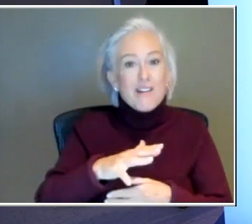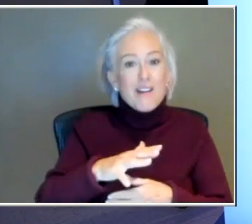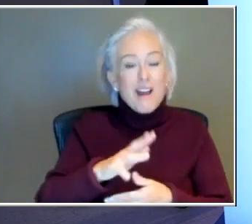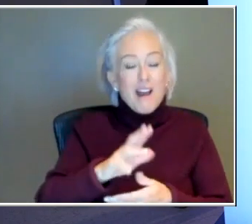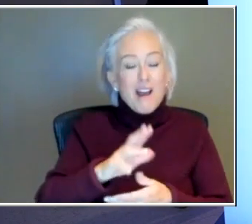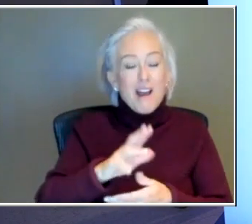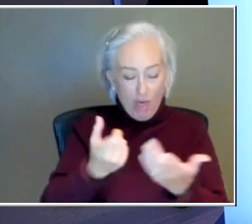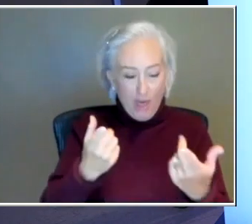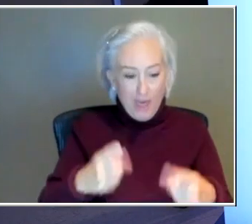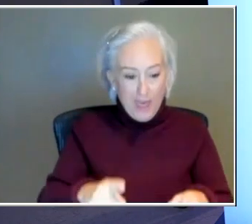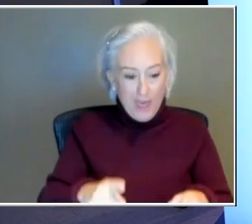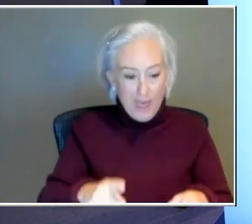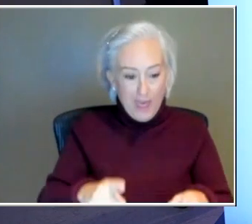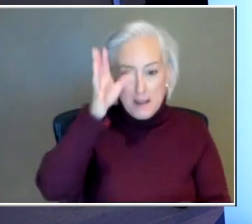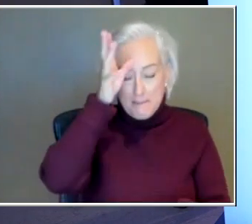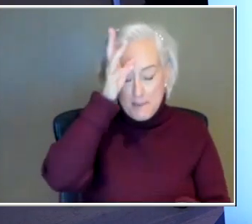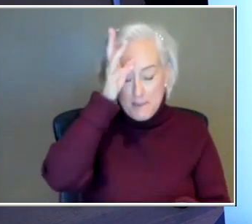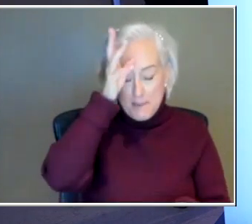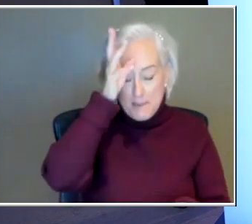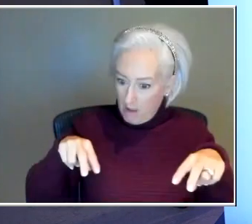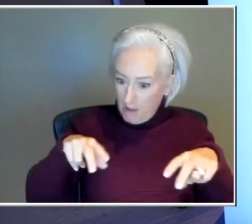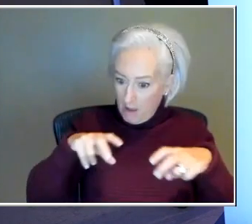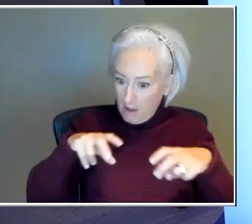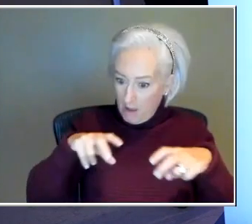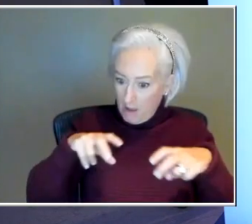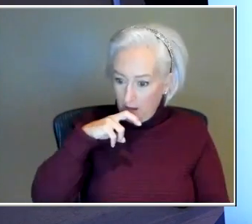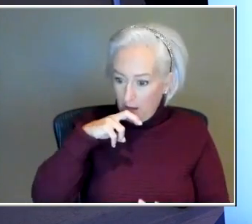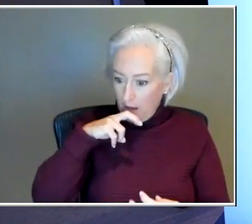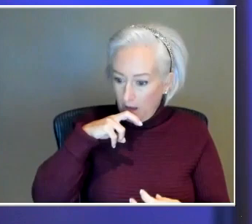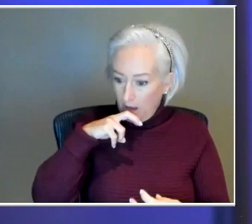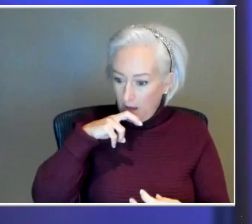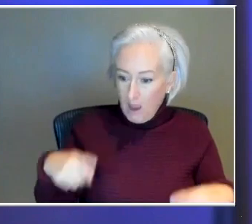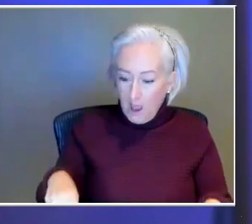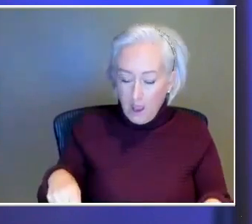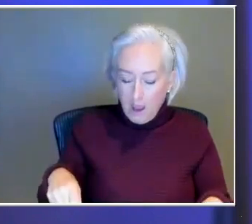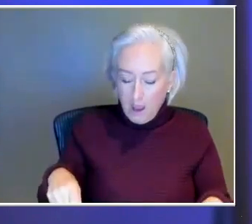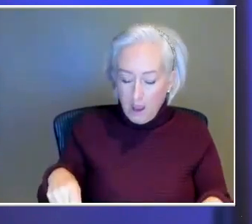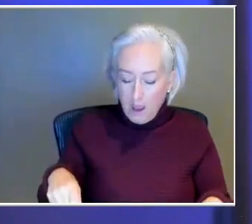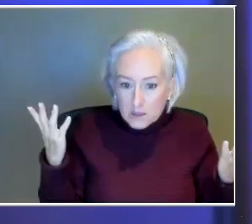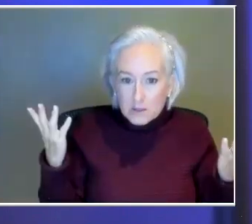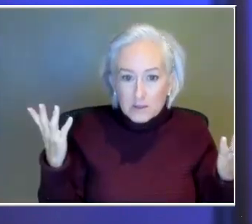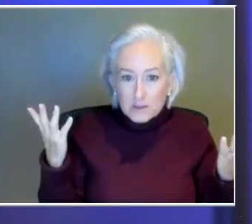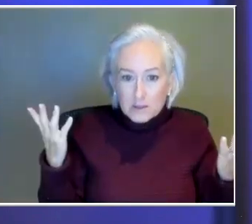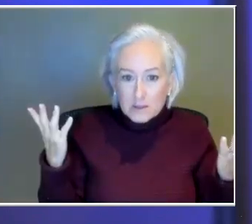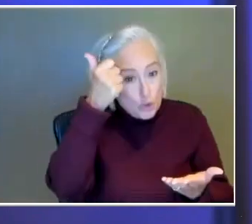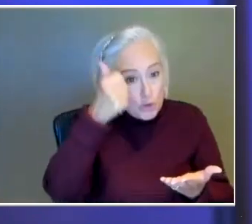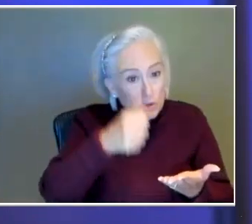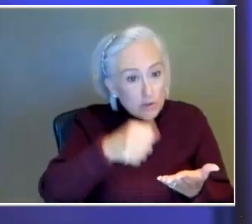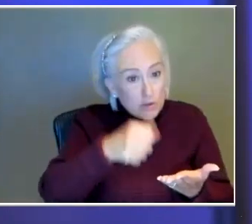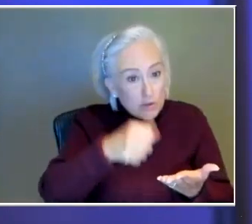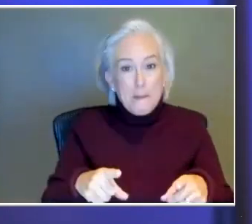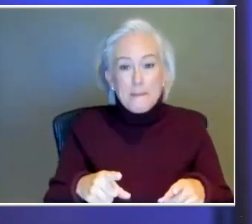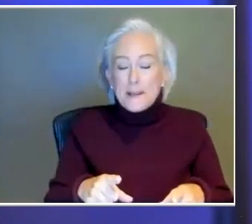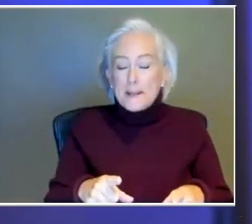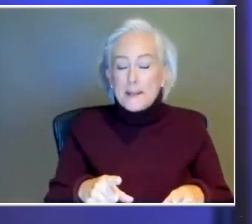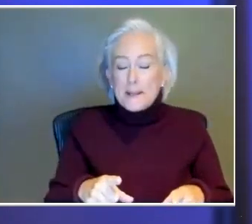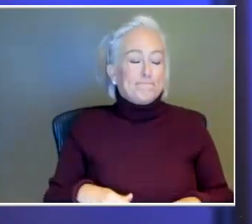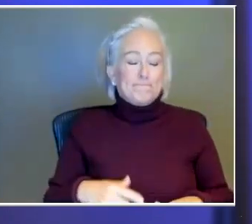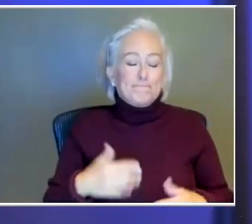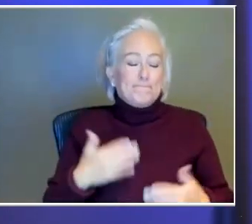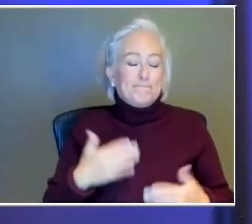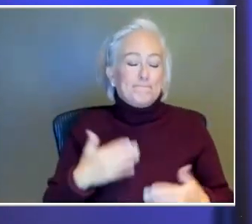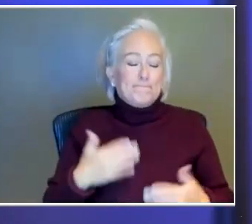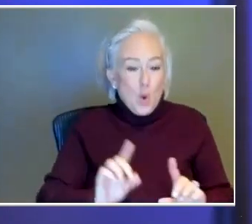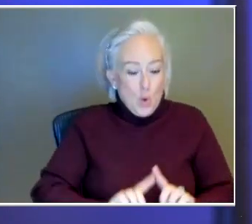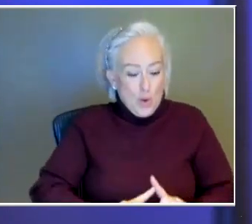were you feeling? Did you know something was wrong in the moment? I don't really remember that part. I mean, and it's so different, especially when you're little.